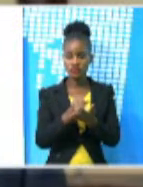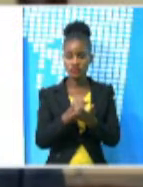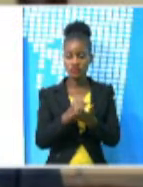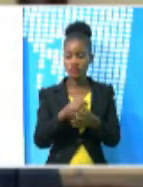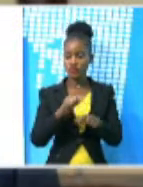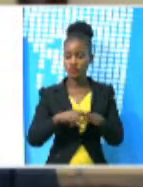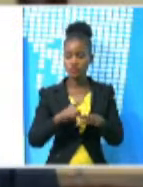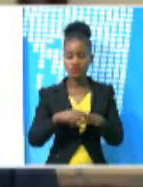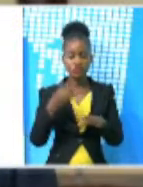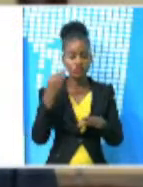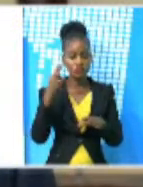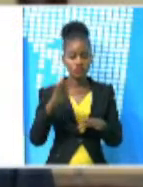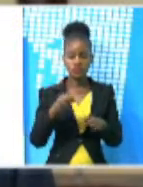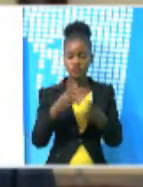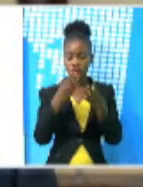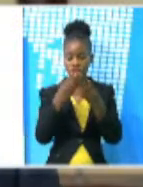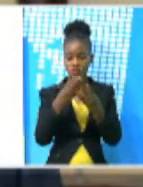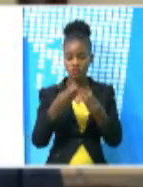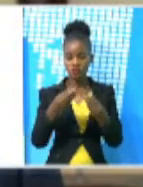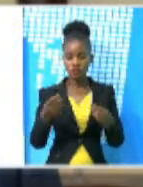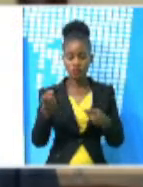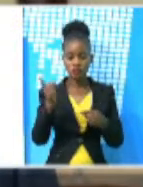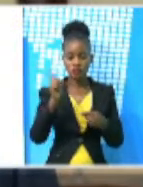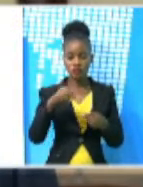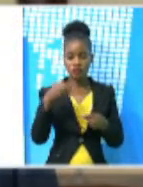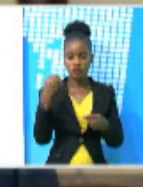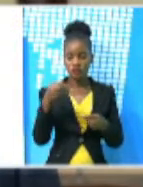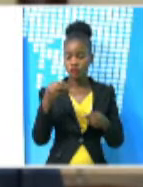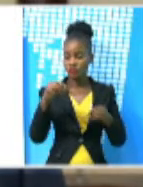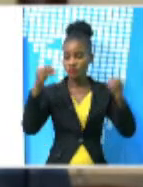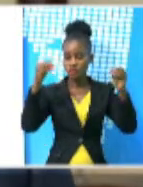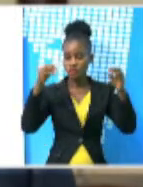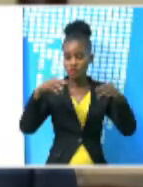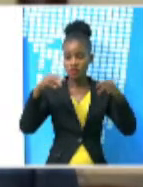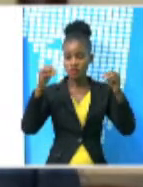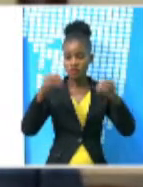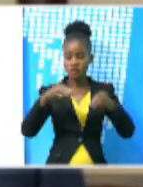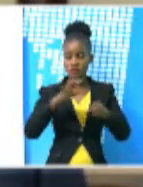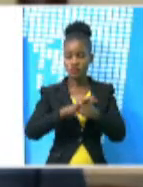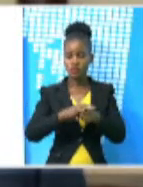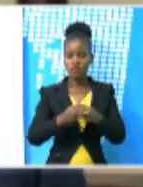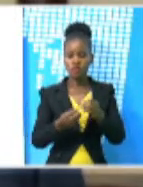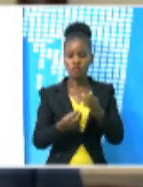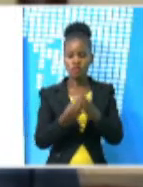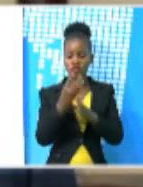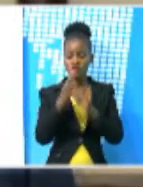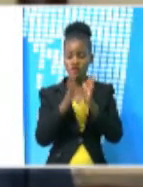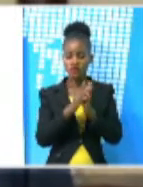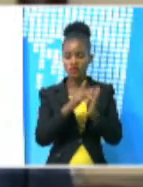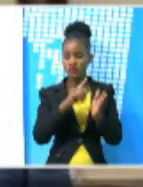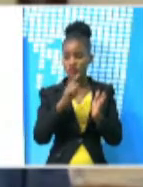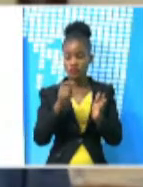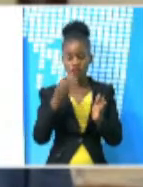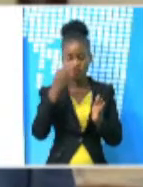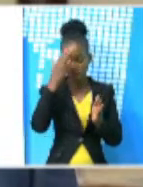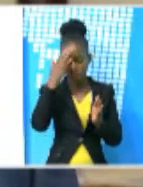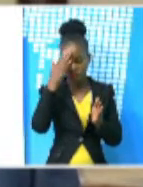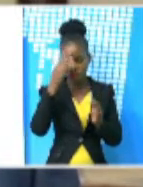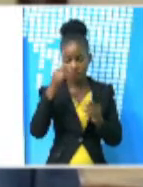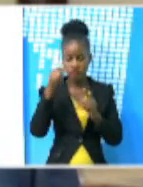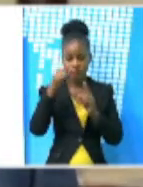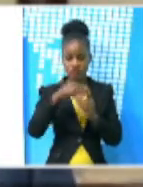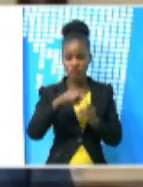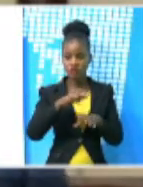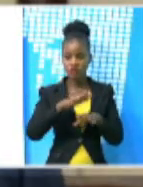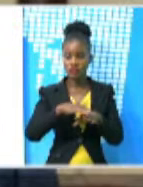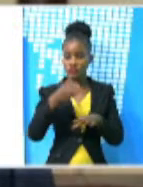periods of drought, during periods of excessive rainfall where they lose a lot of crop. And as you are aware, even the handling